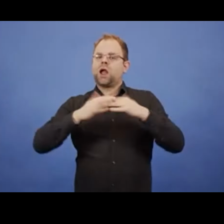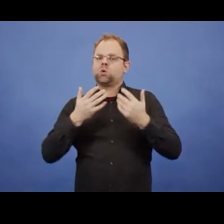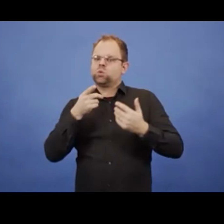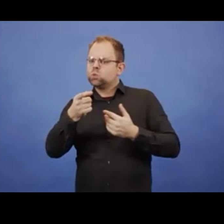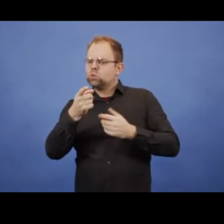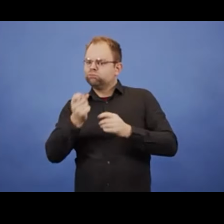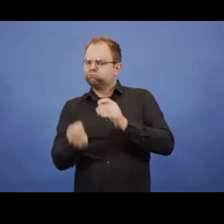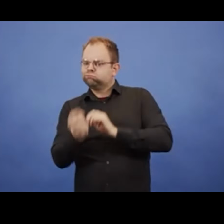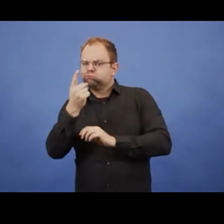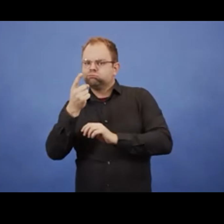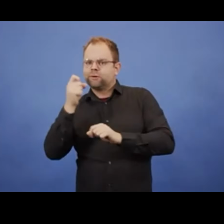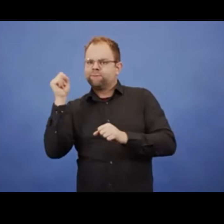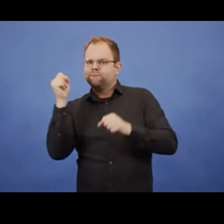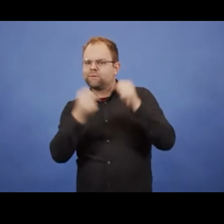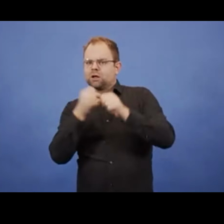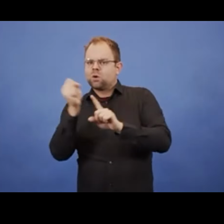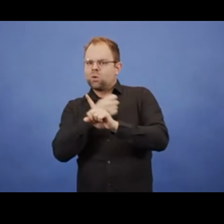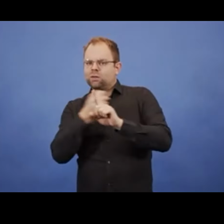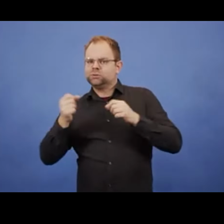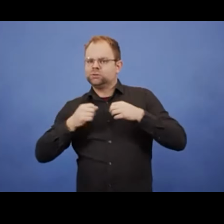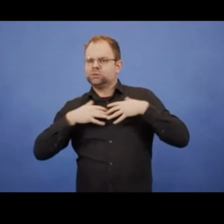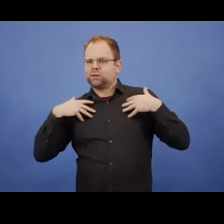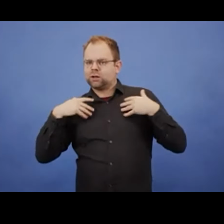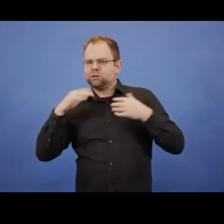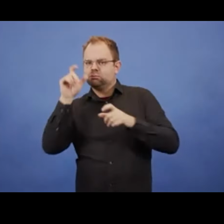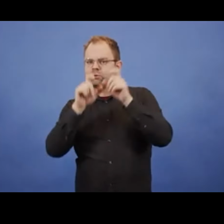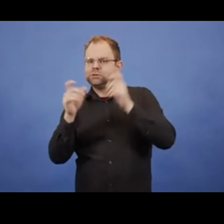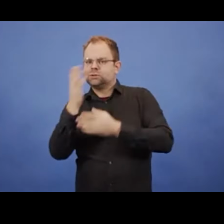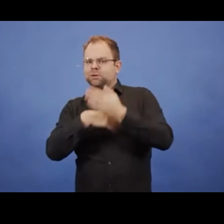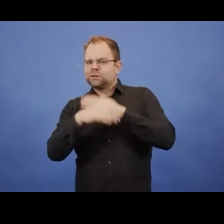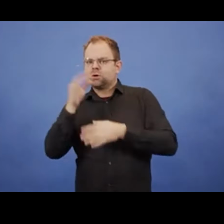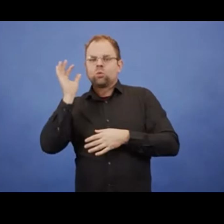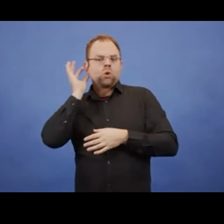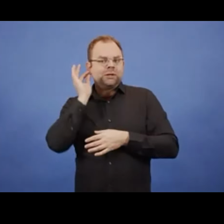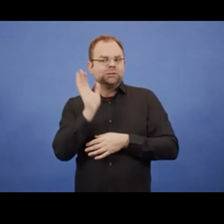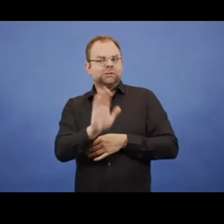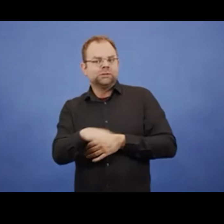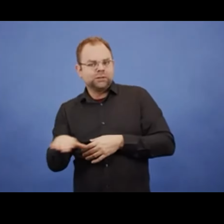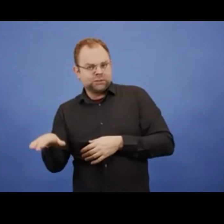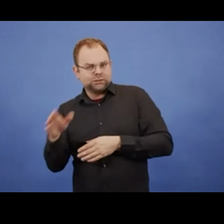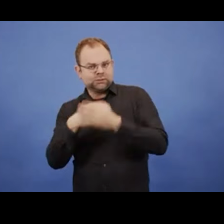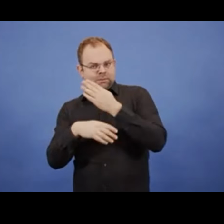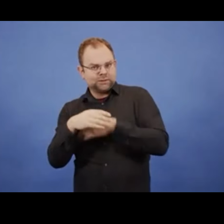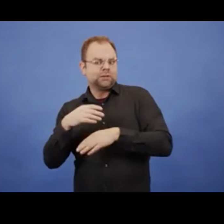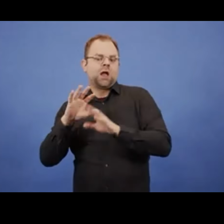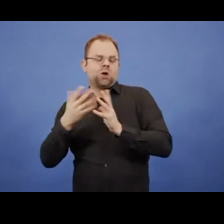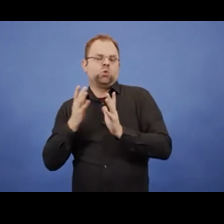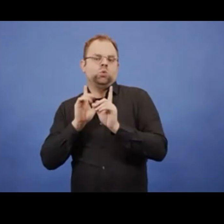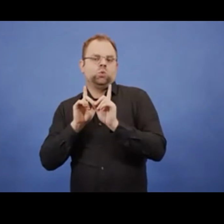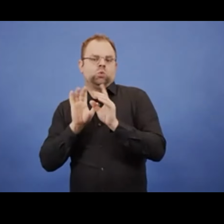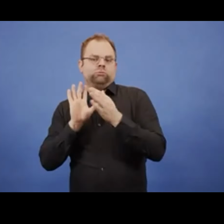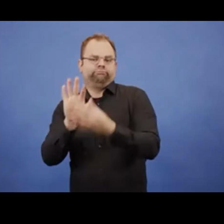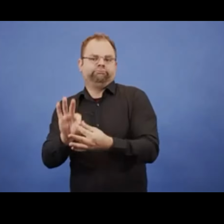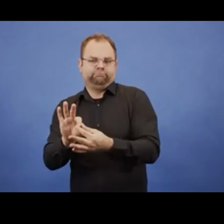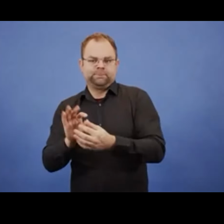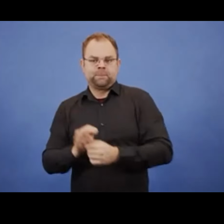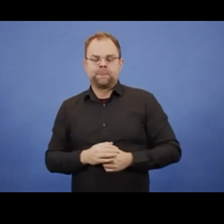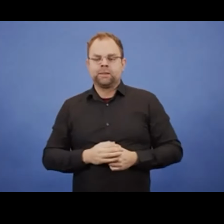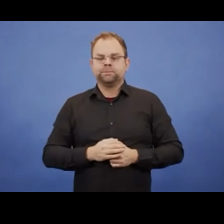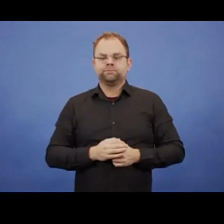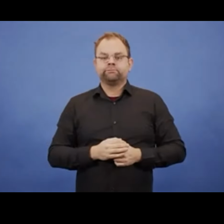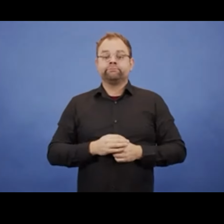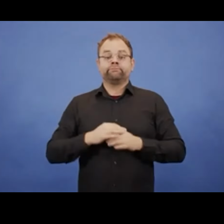last consultation after the International Day on Persons with Disabilities on the 3rd of December.